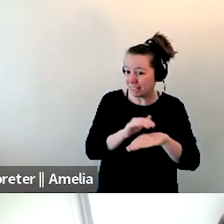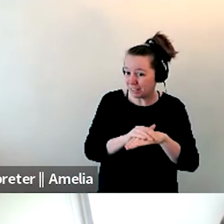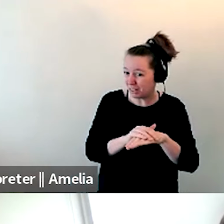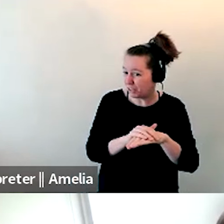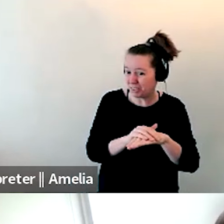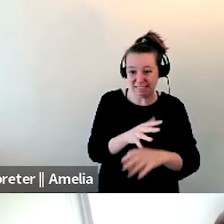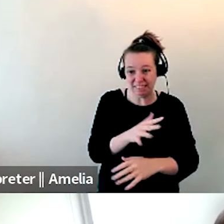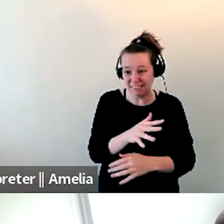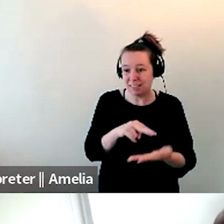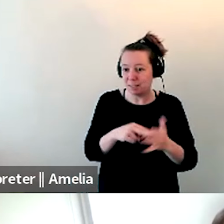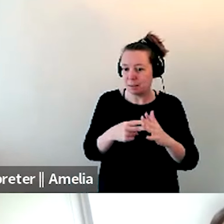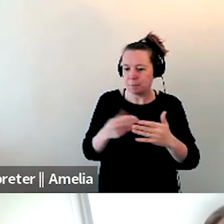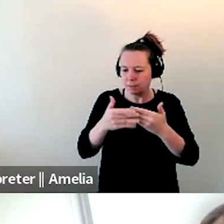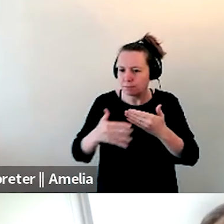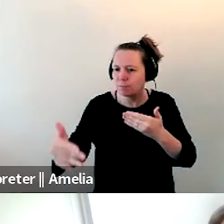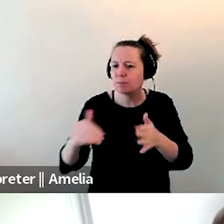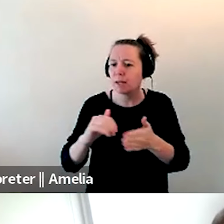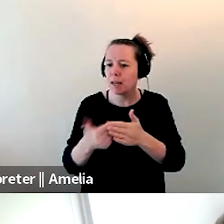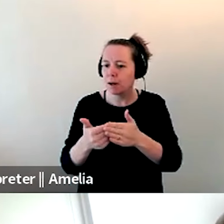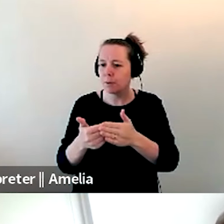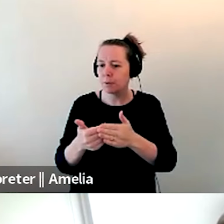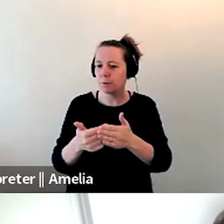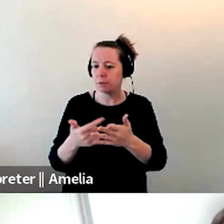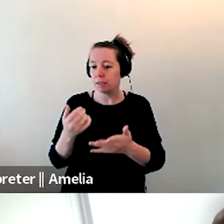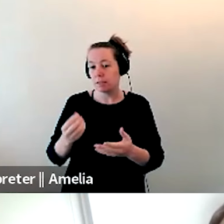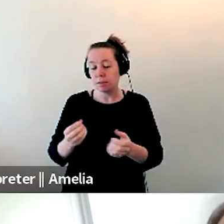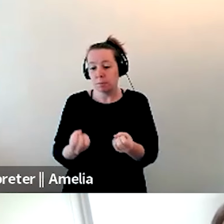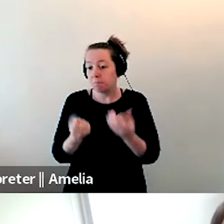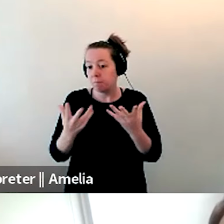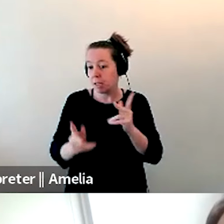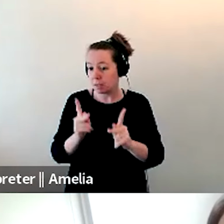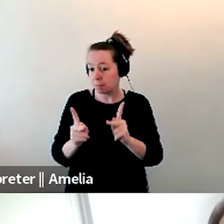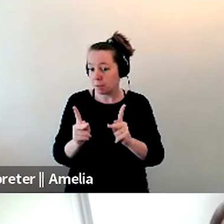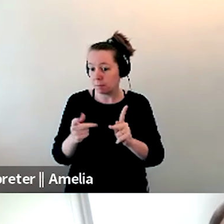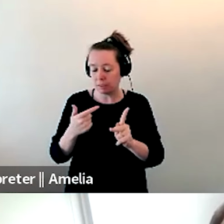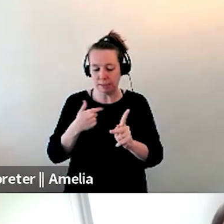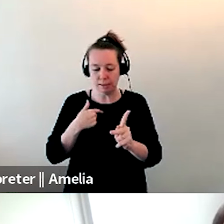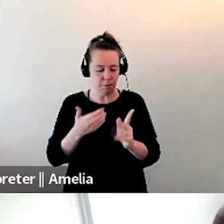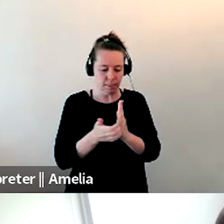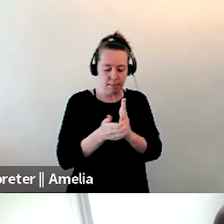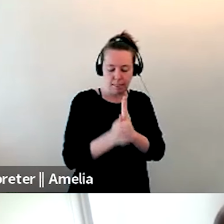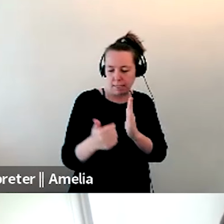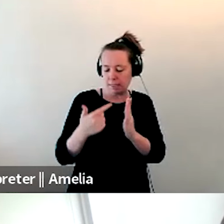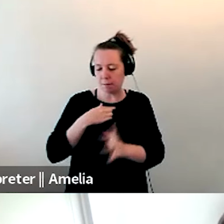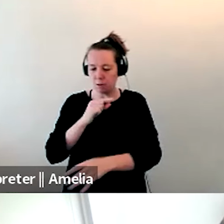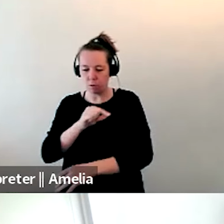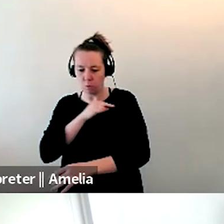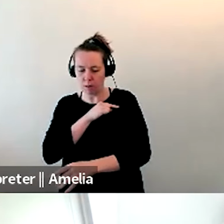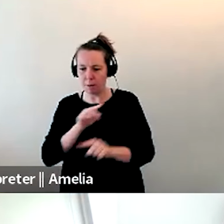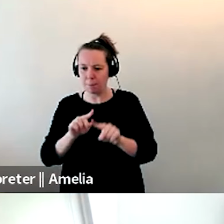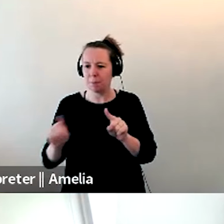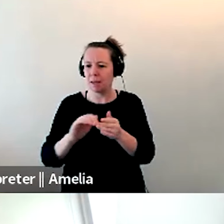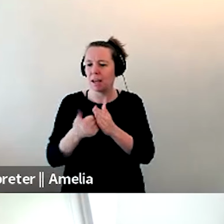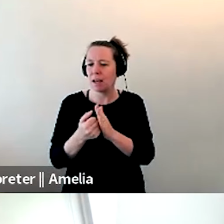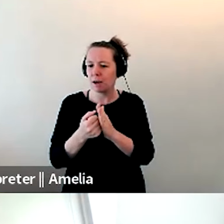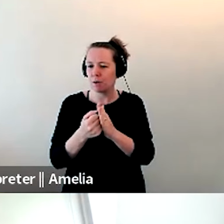exactly the same skills, or only my competencies, not my English skills on the ability